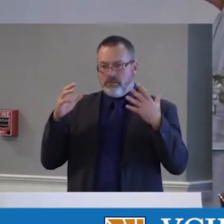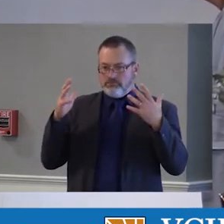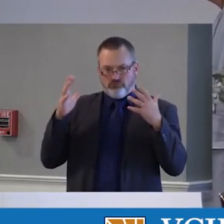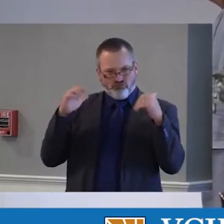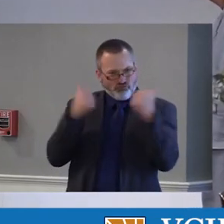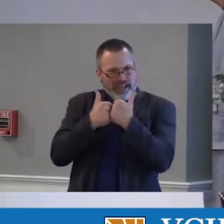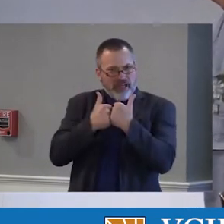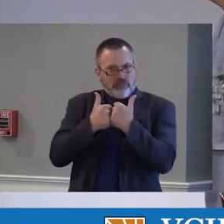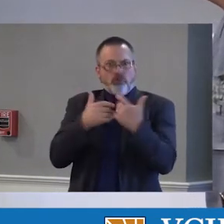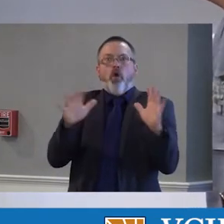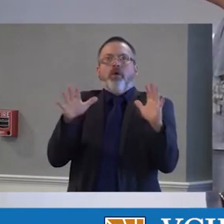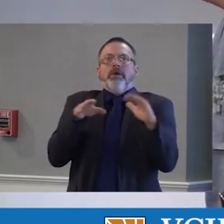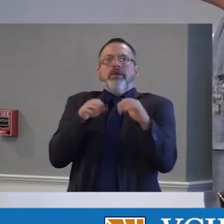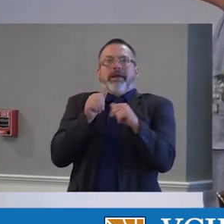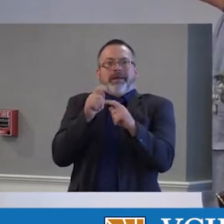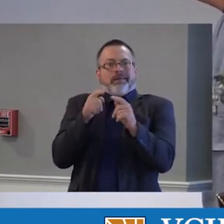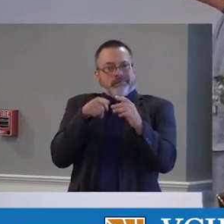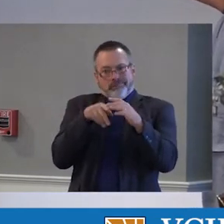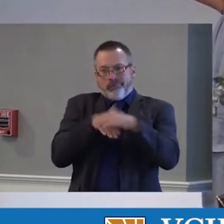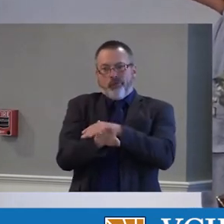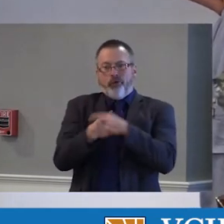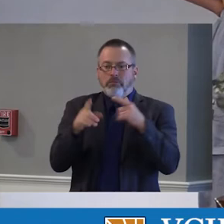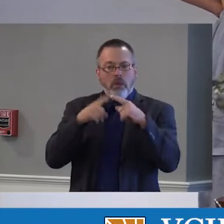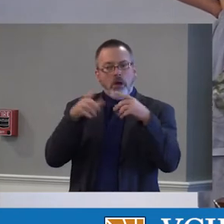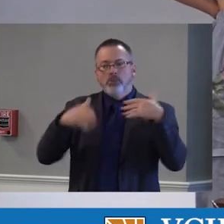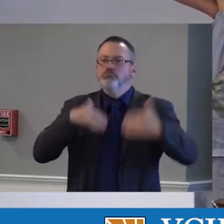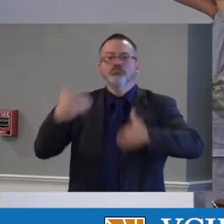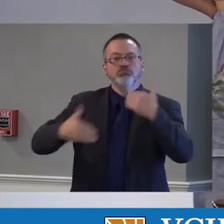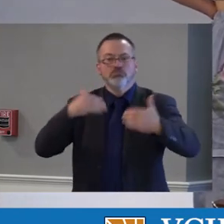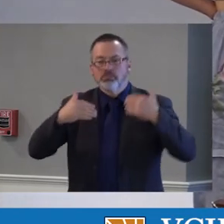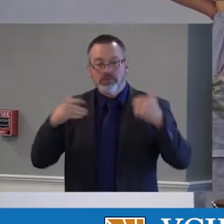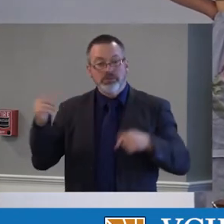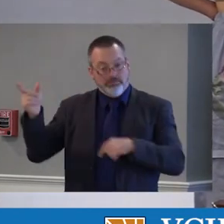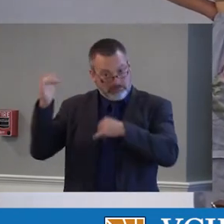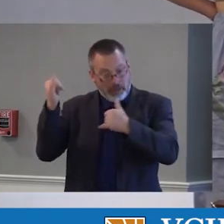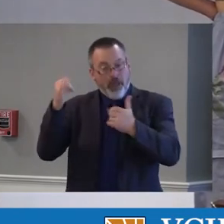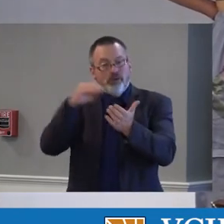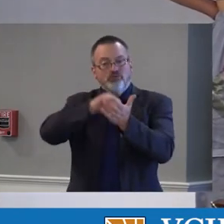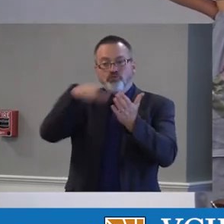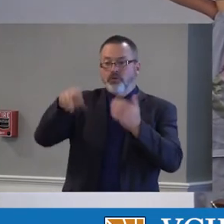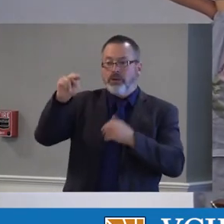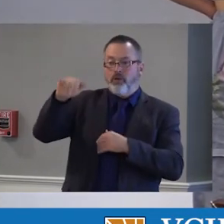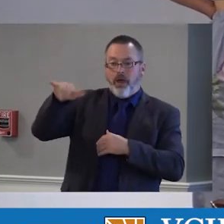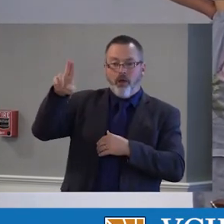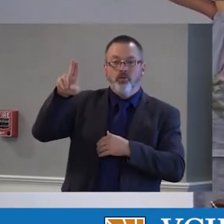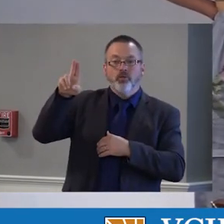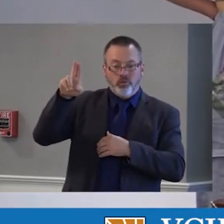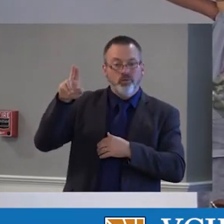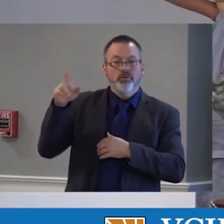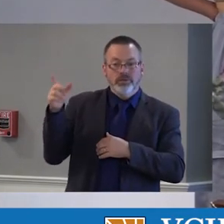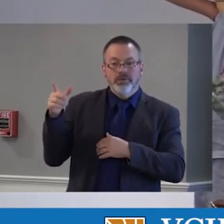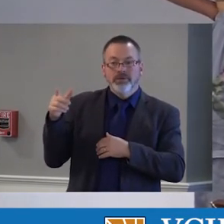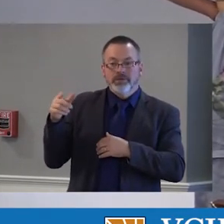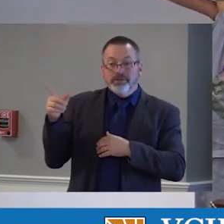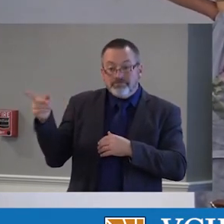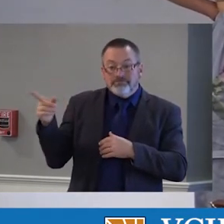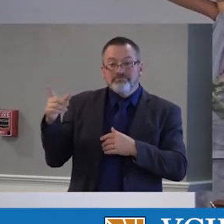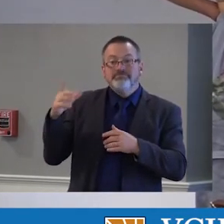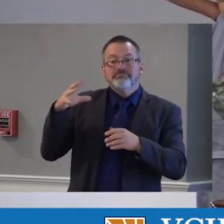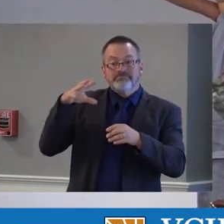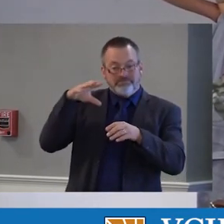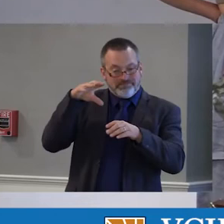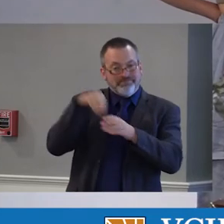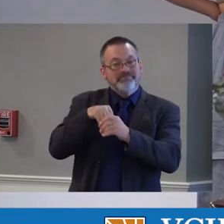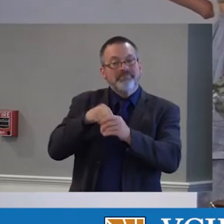She graduated from NYU Tisch in 2022 with a major in acting and a minor in